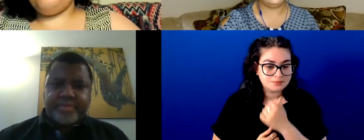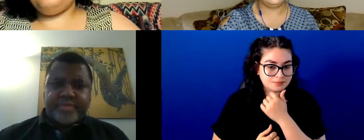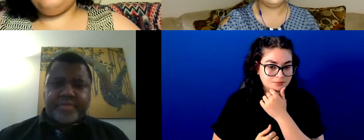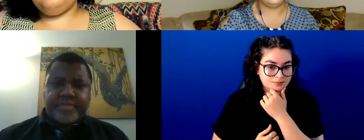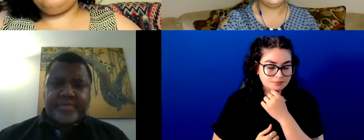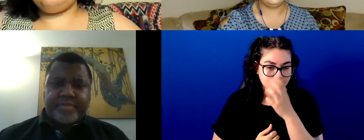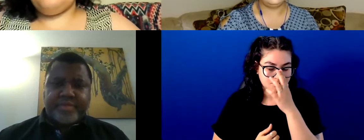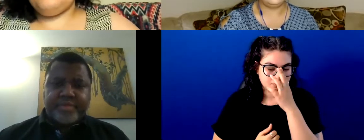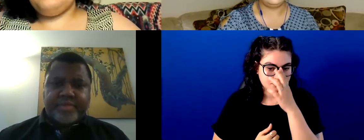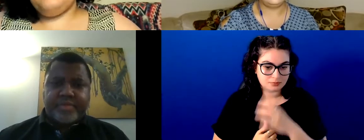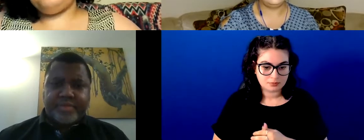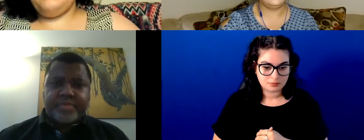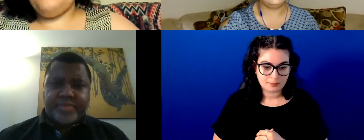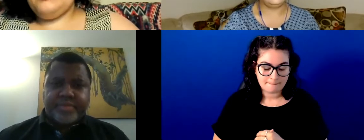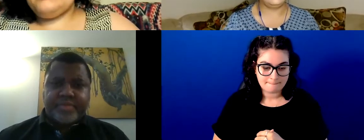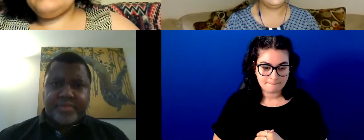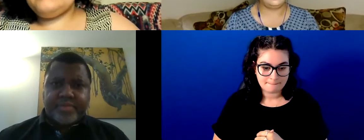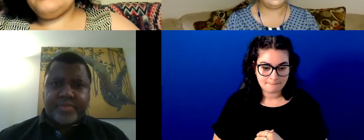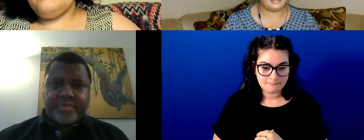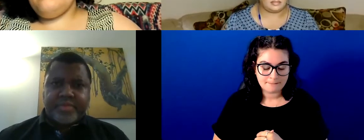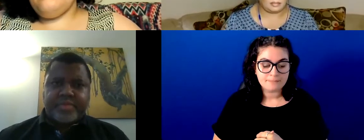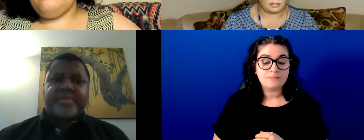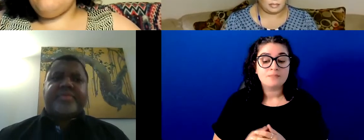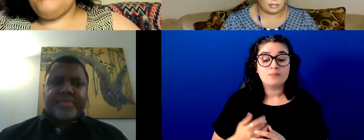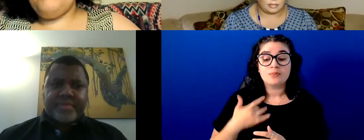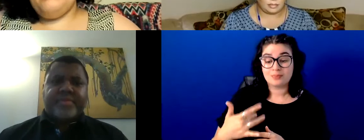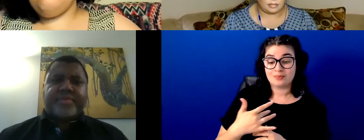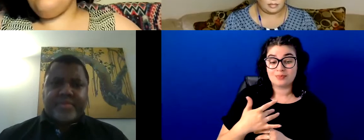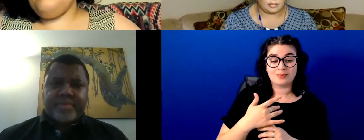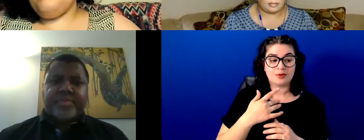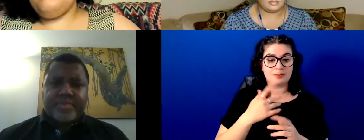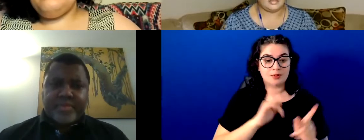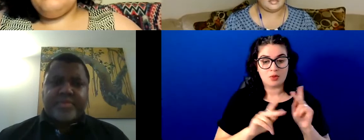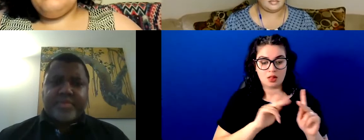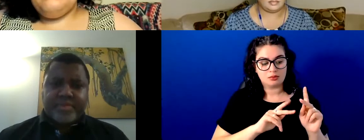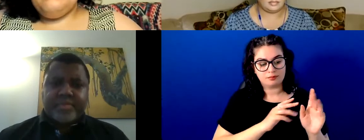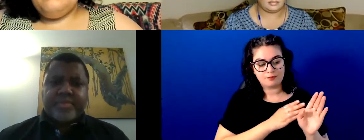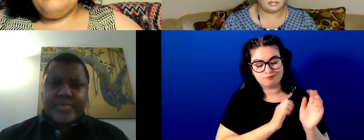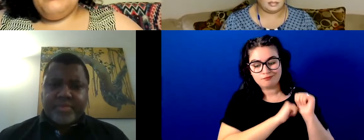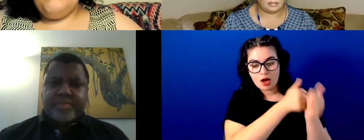pushback between stereotypes and outlines, and I found that from